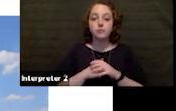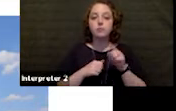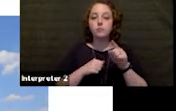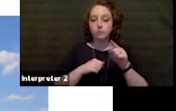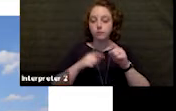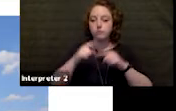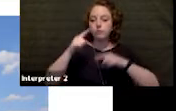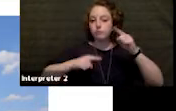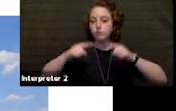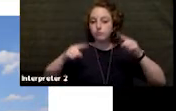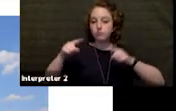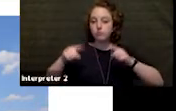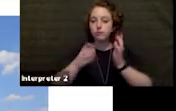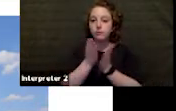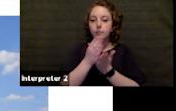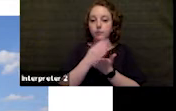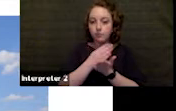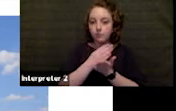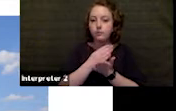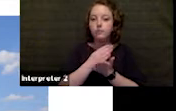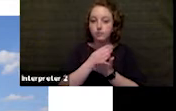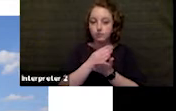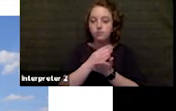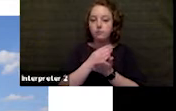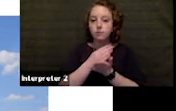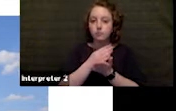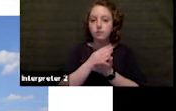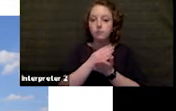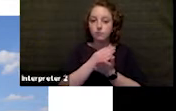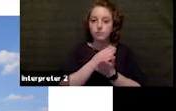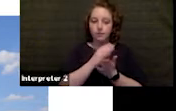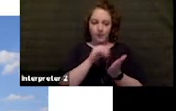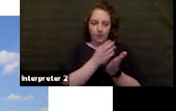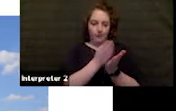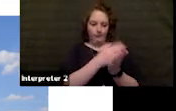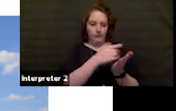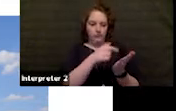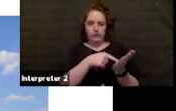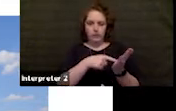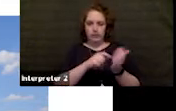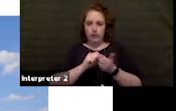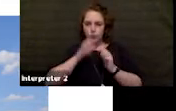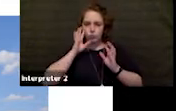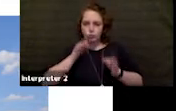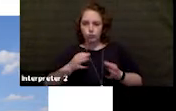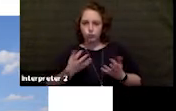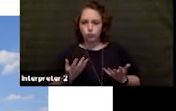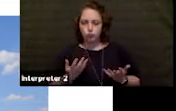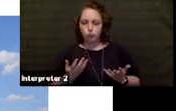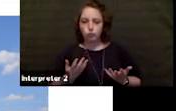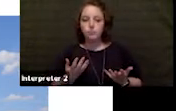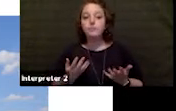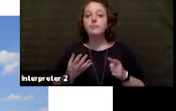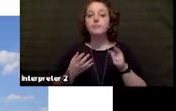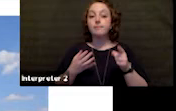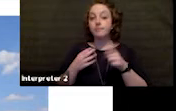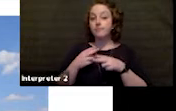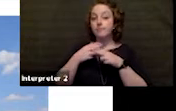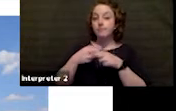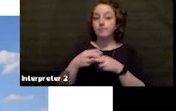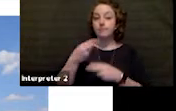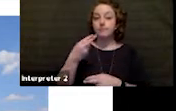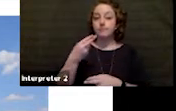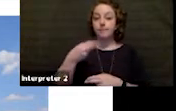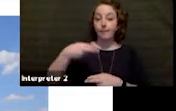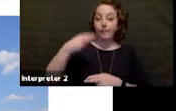budgets are and how they're made up. So for example, here we're going to start in what we'll call the higher budget. And